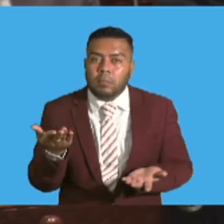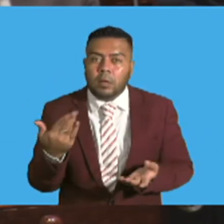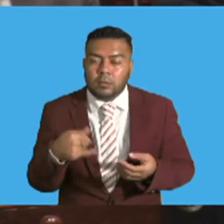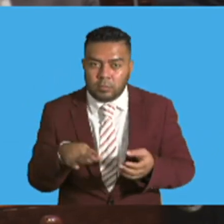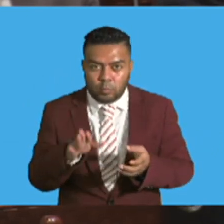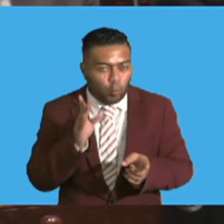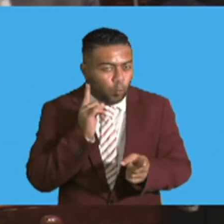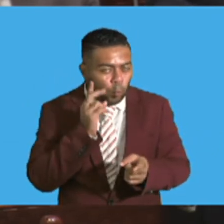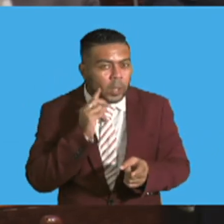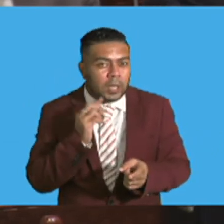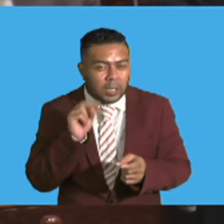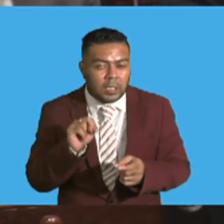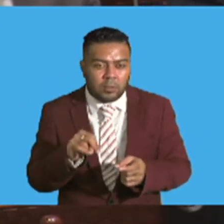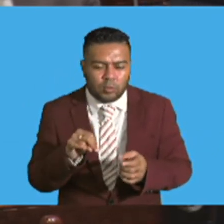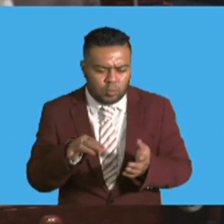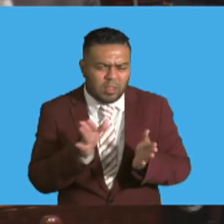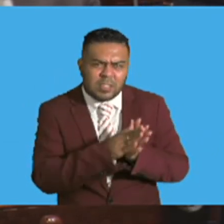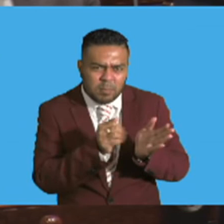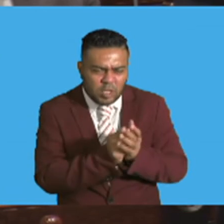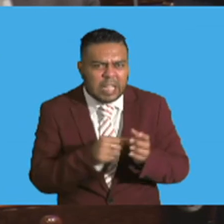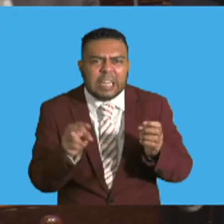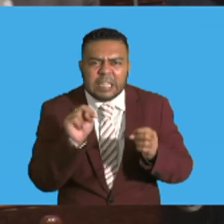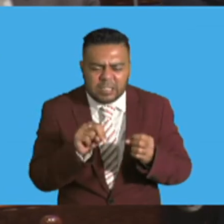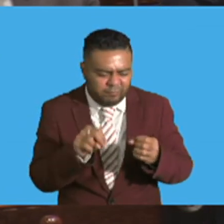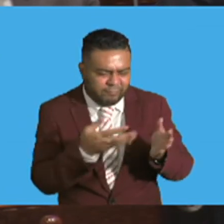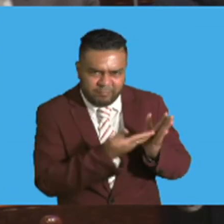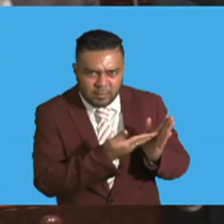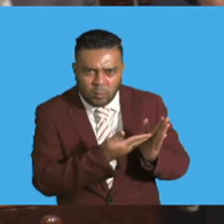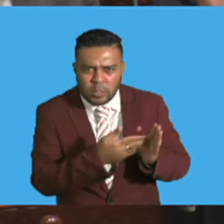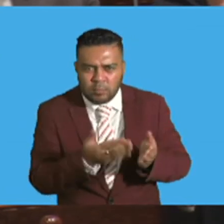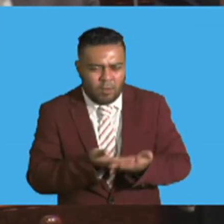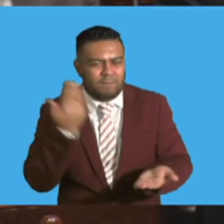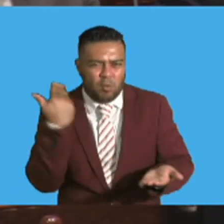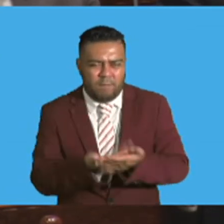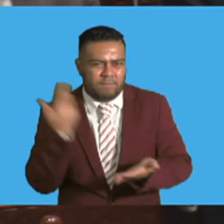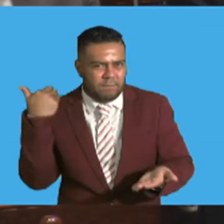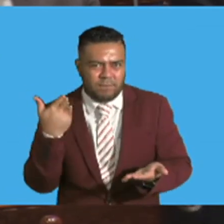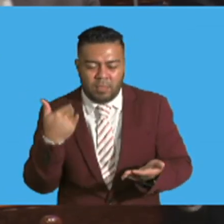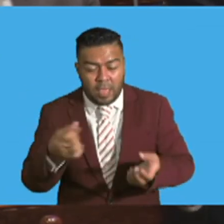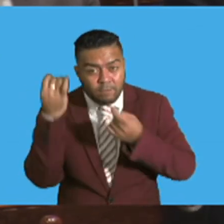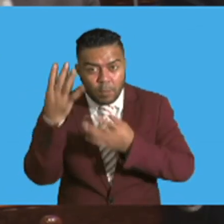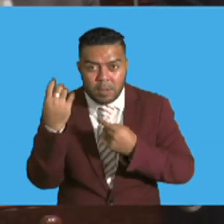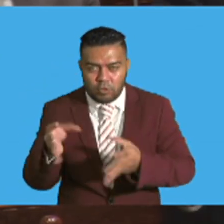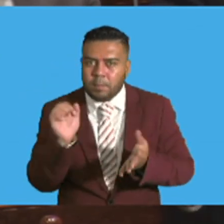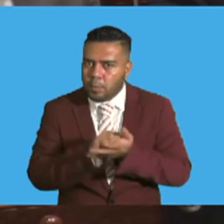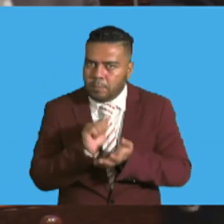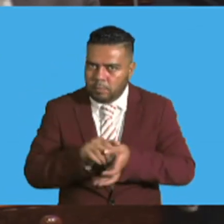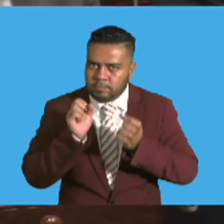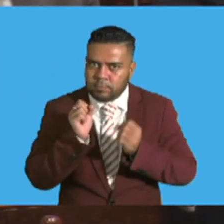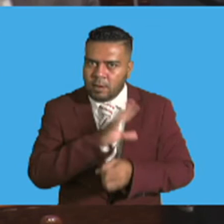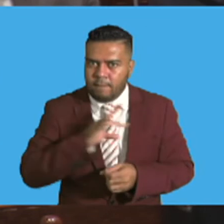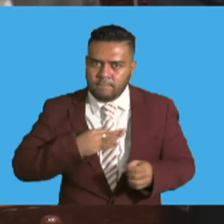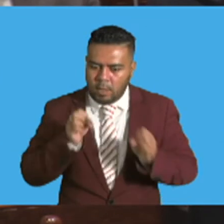to FRCS. The subjectivity needs to be removed. The actual information given out by individual staff